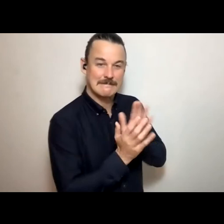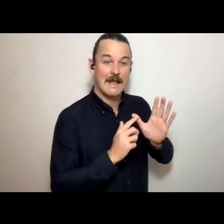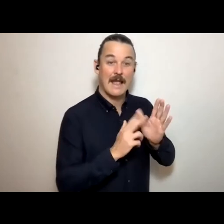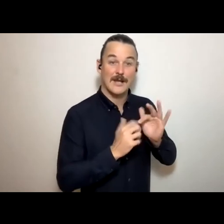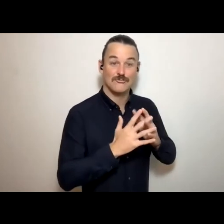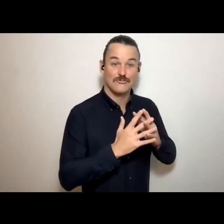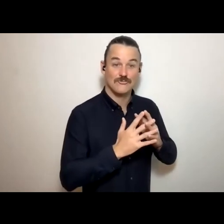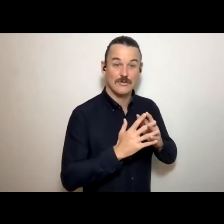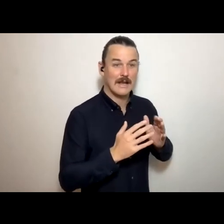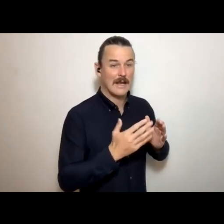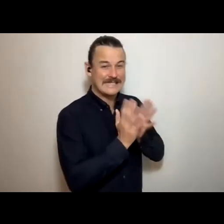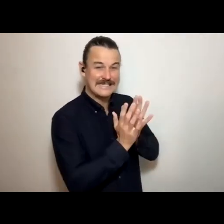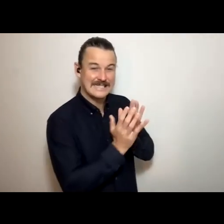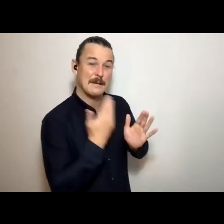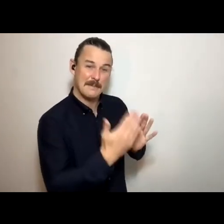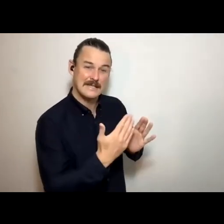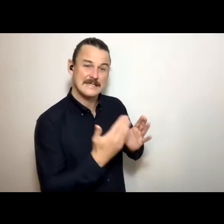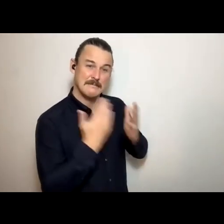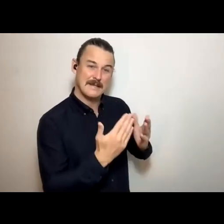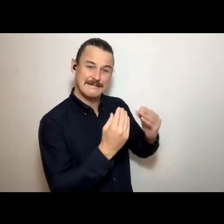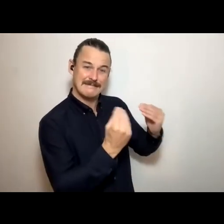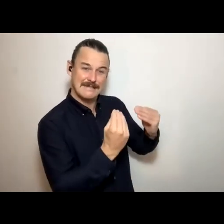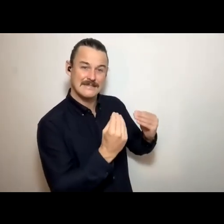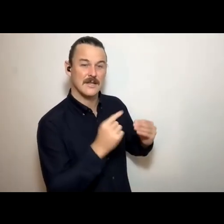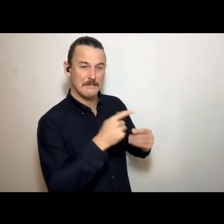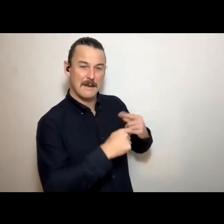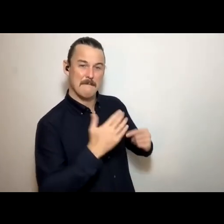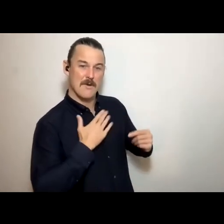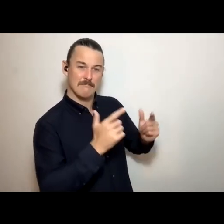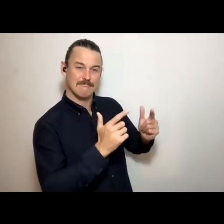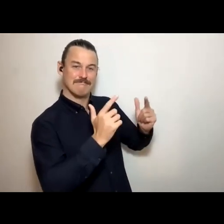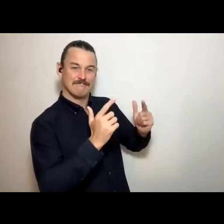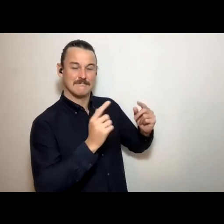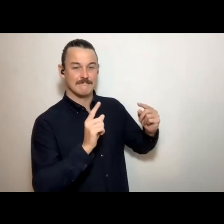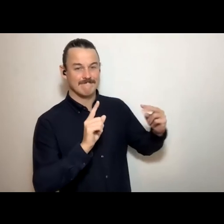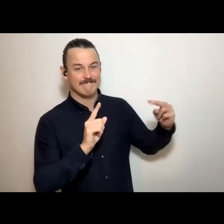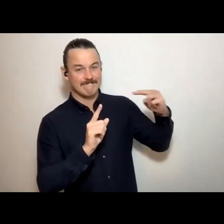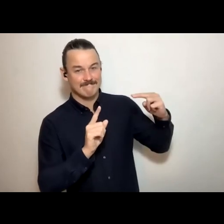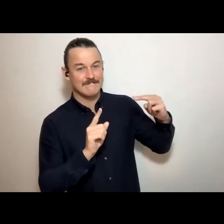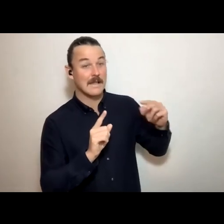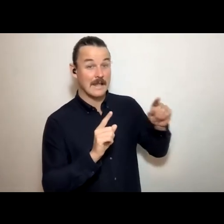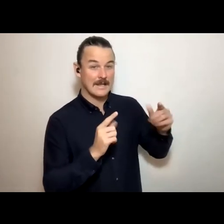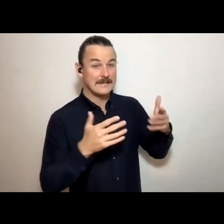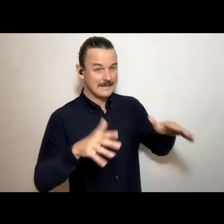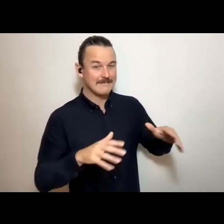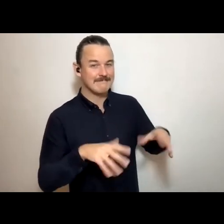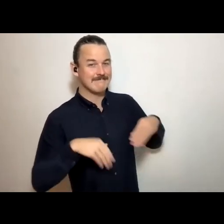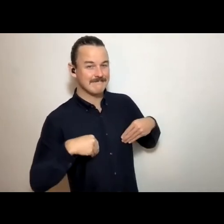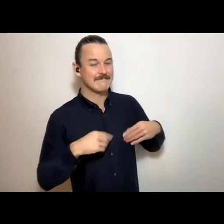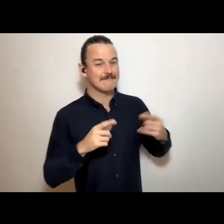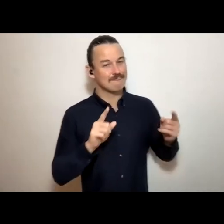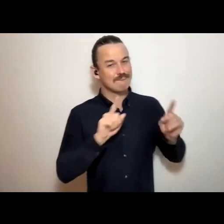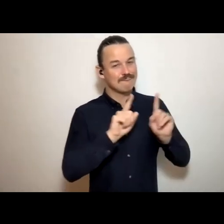and as my and be my supervisor. And that was the most wonderful period of my life, because I was able